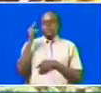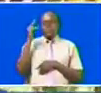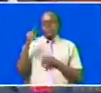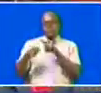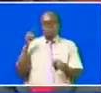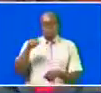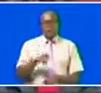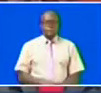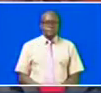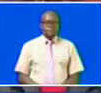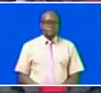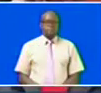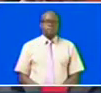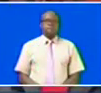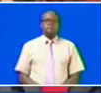attack.